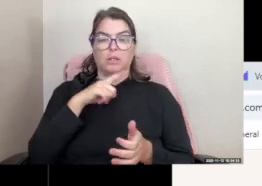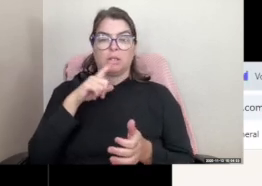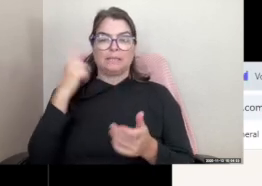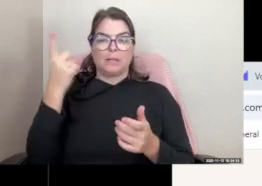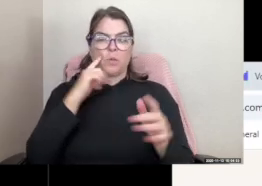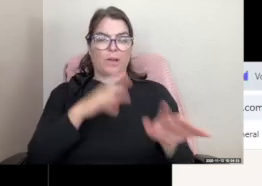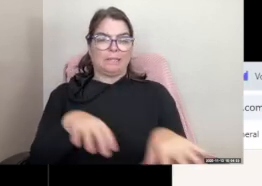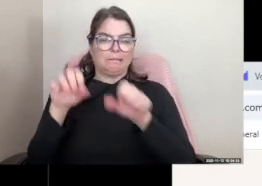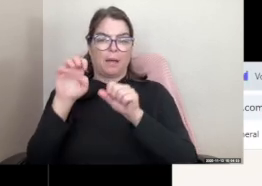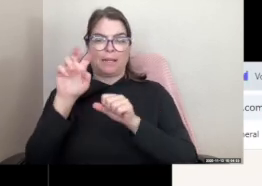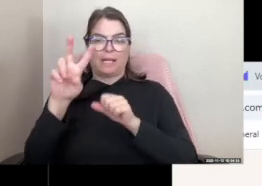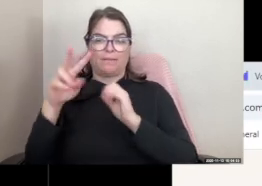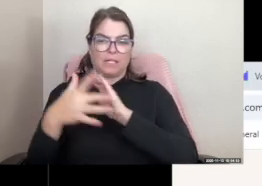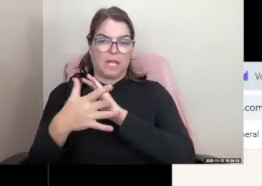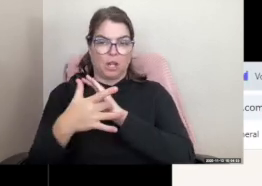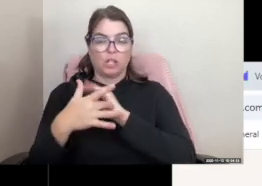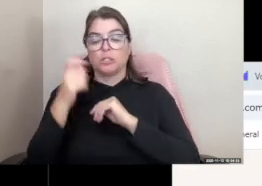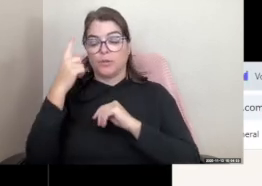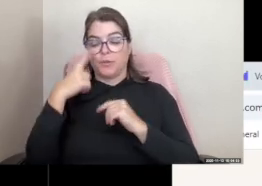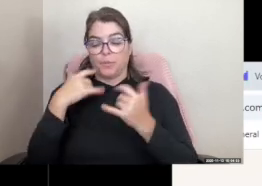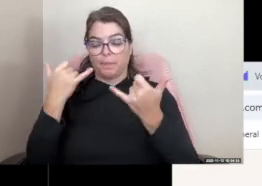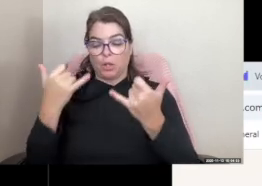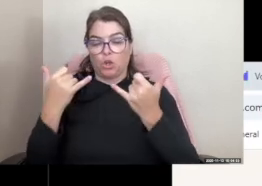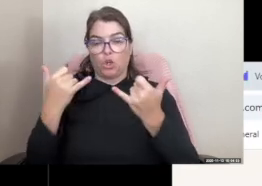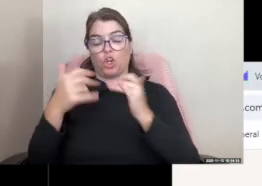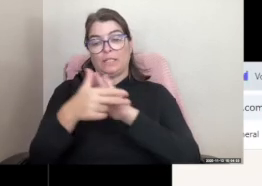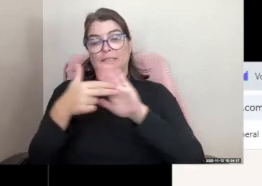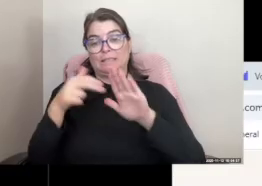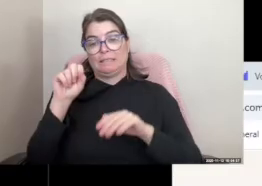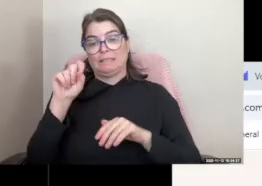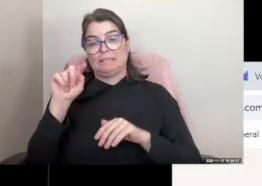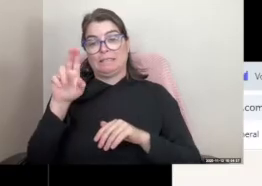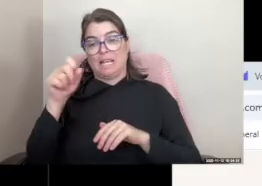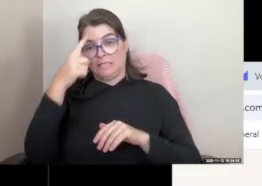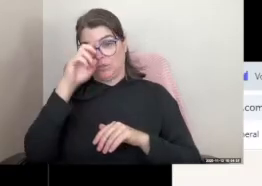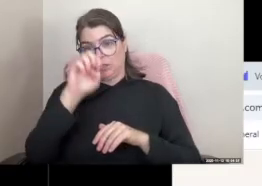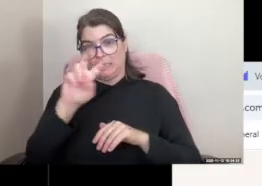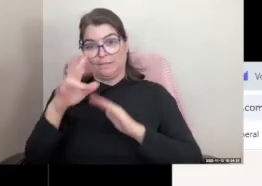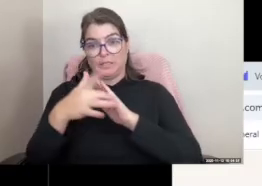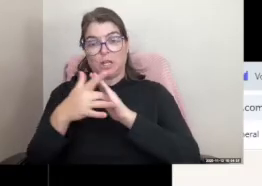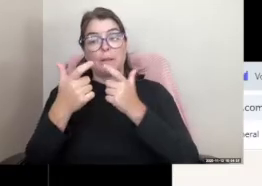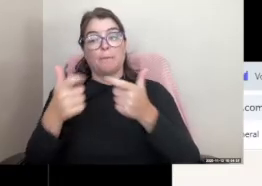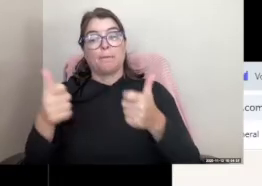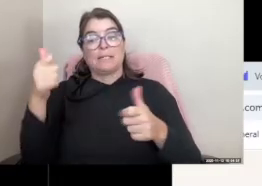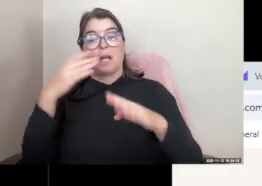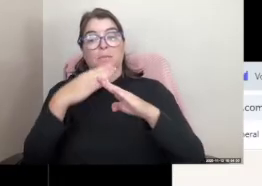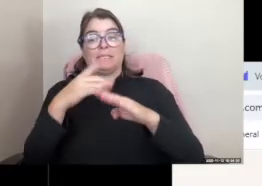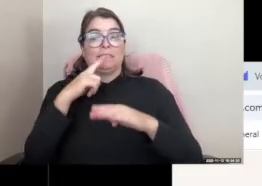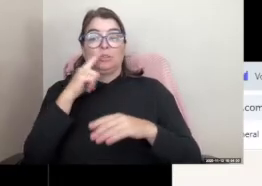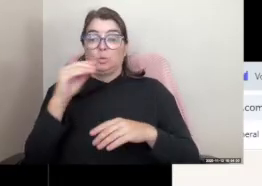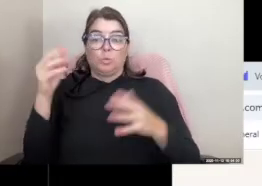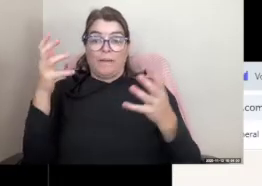here, but if somebody gave a waiver or did some rule changing, or we went